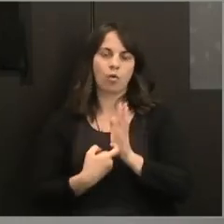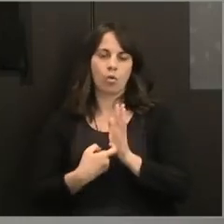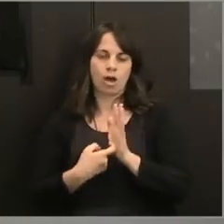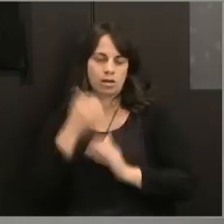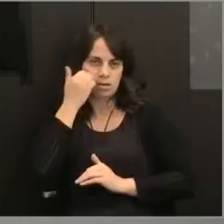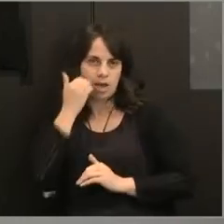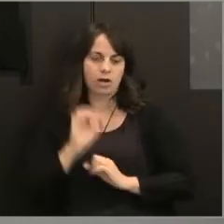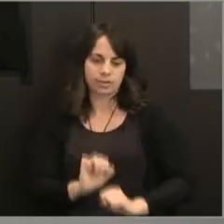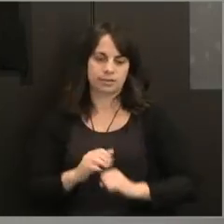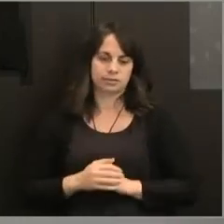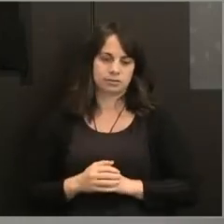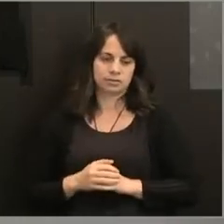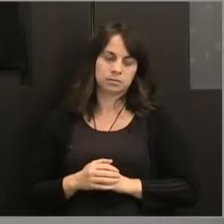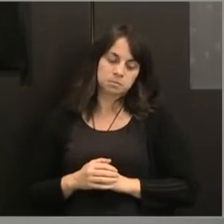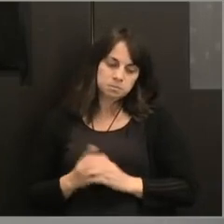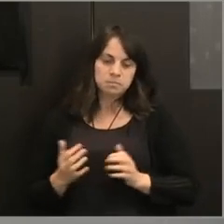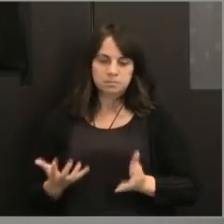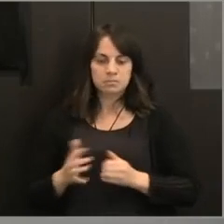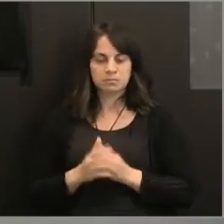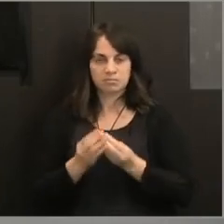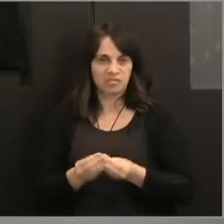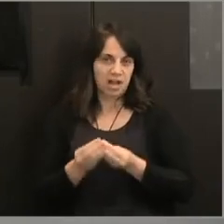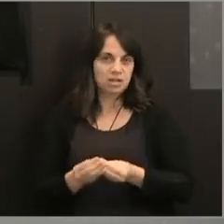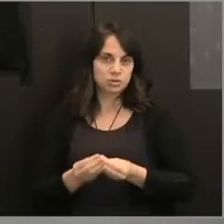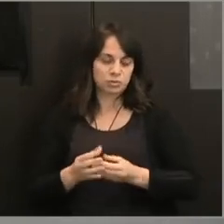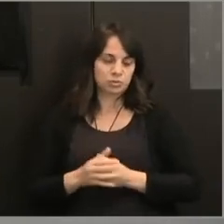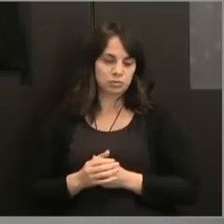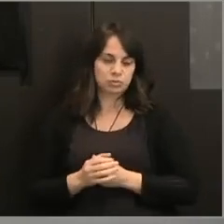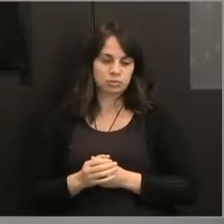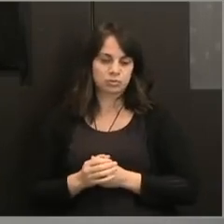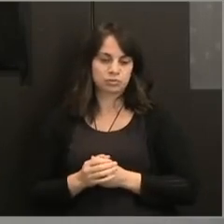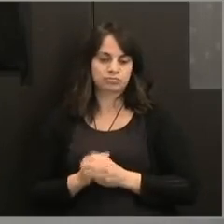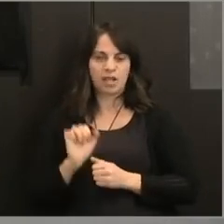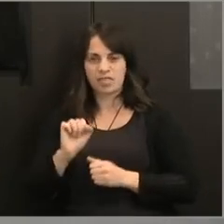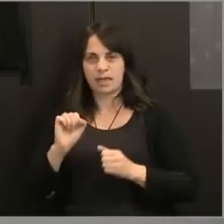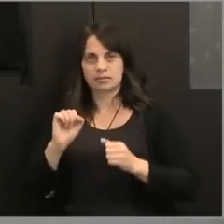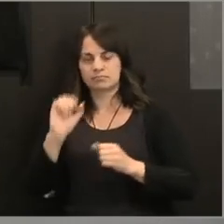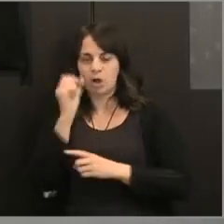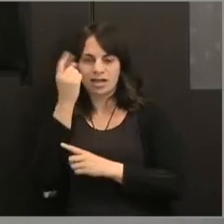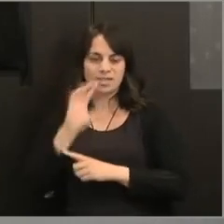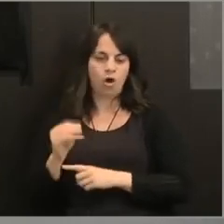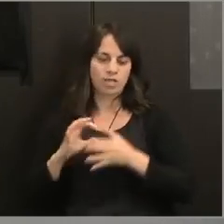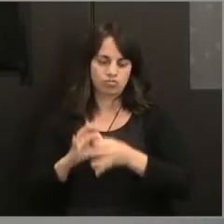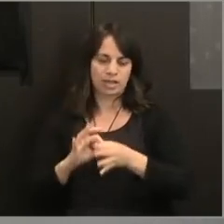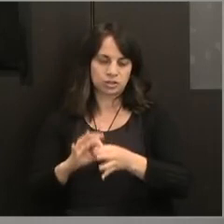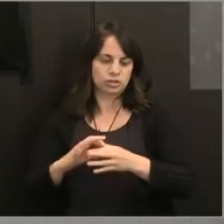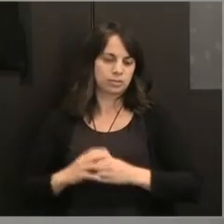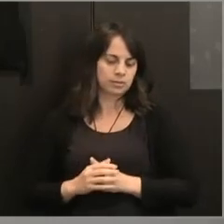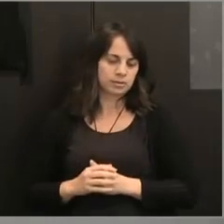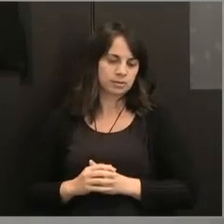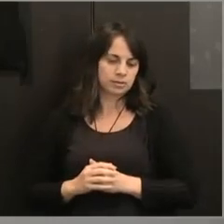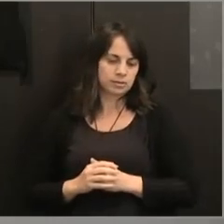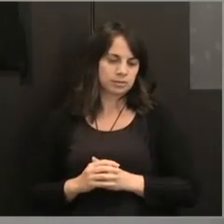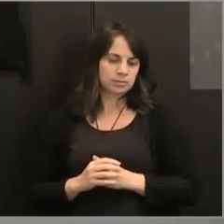And there is some value in that depiction of the relationship, but it is actually